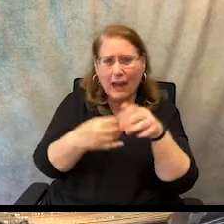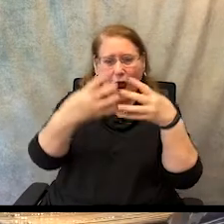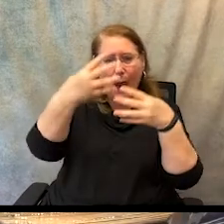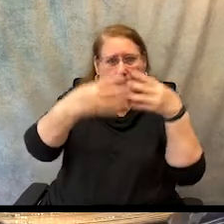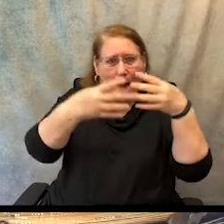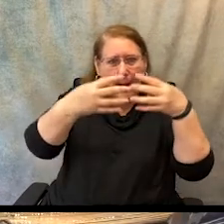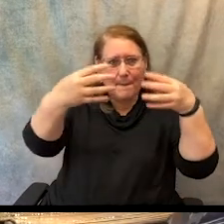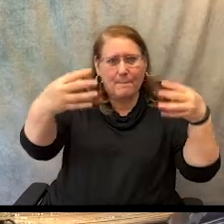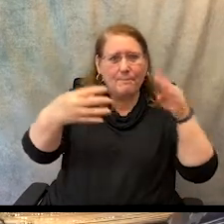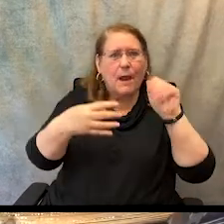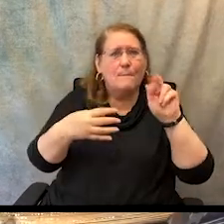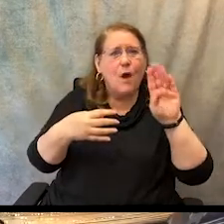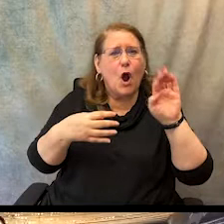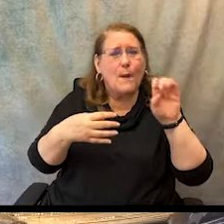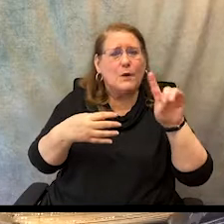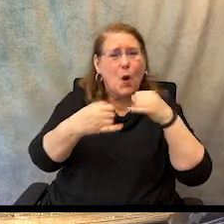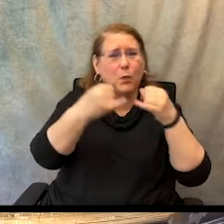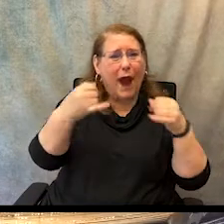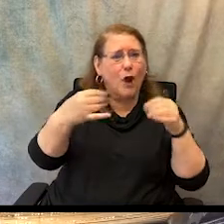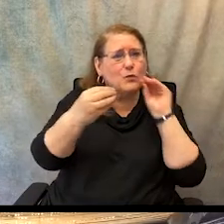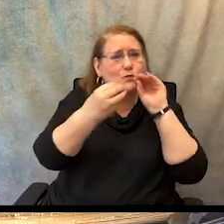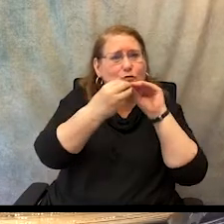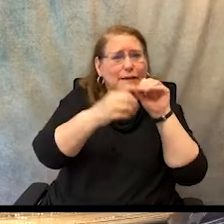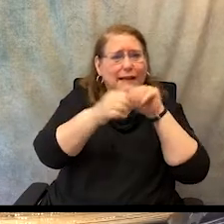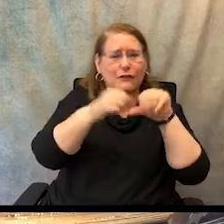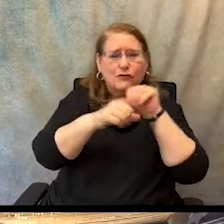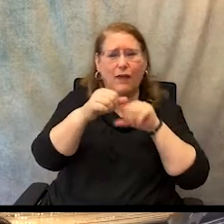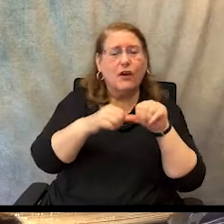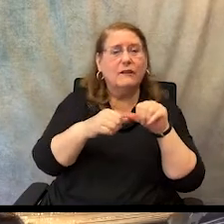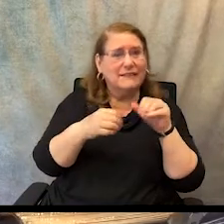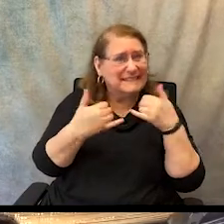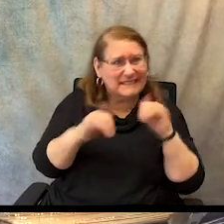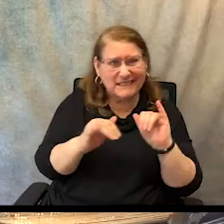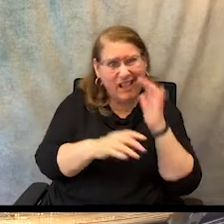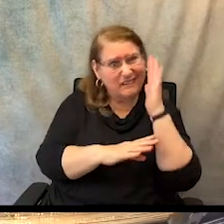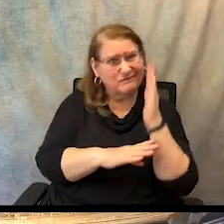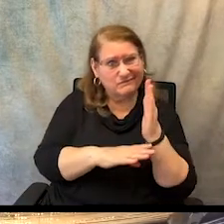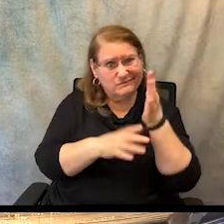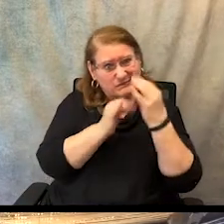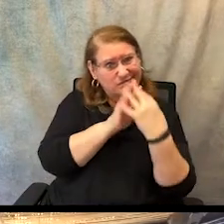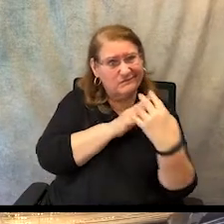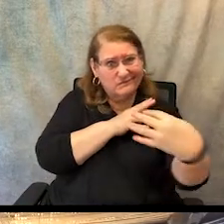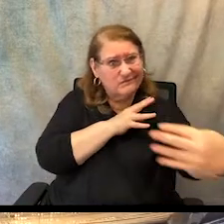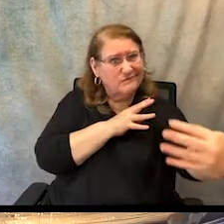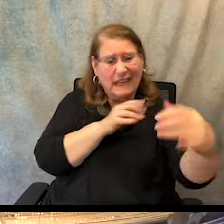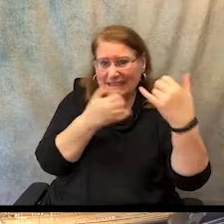through the barbed wires, we were kissing on each other. And it's working until now, unfortunately.